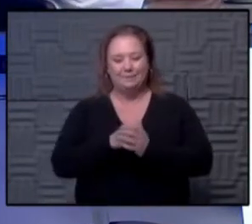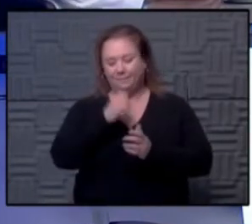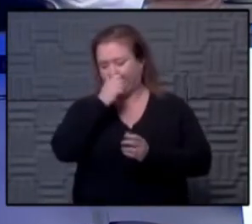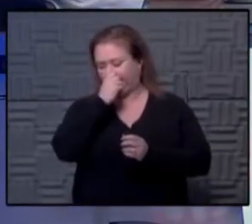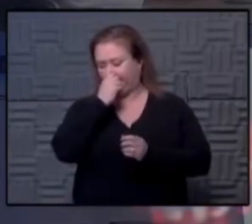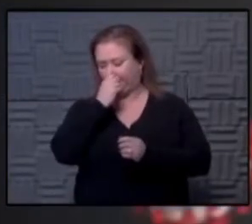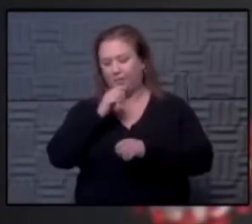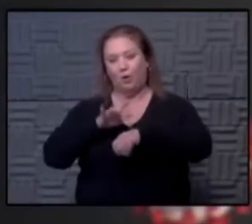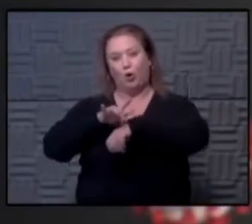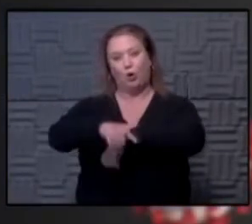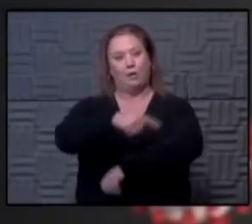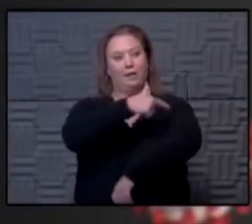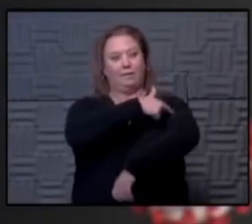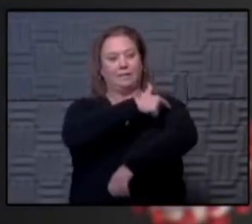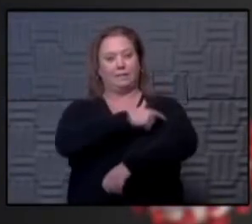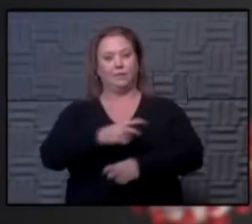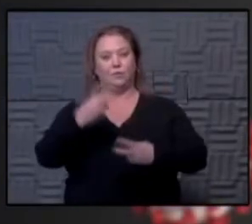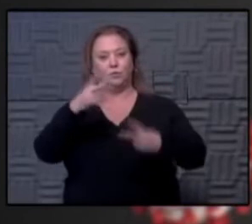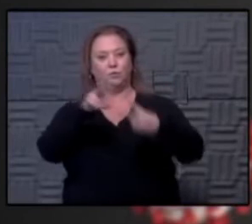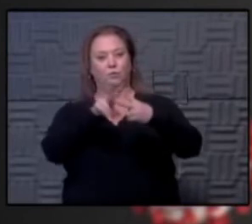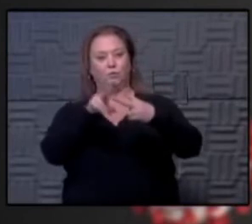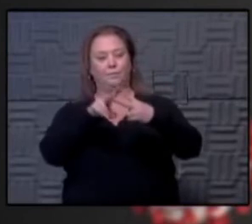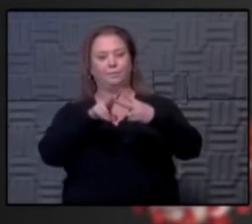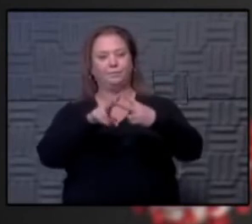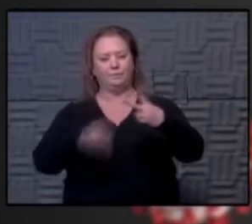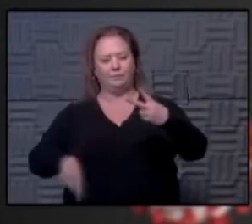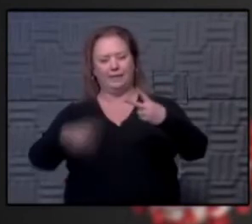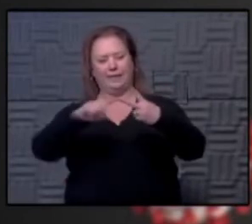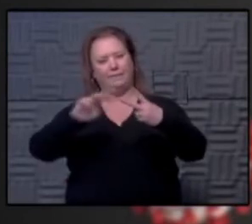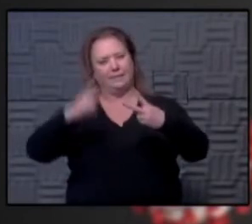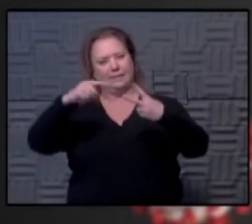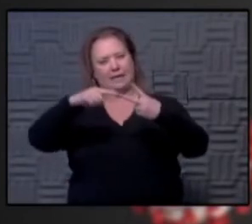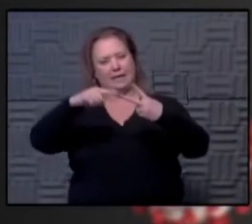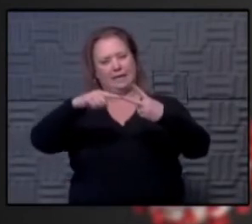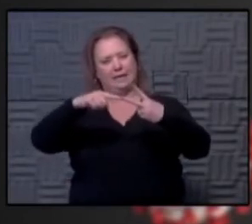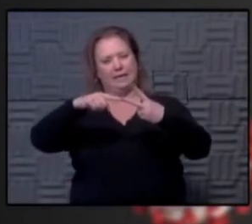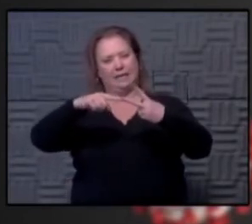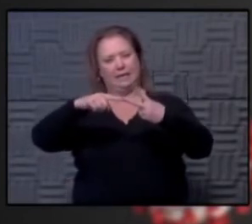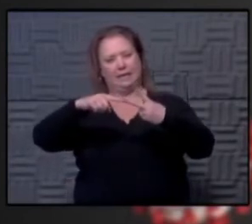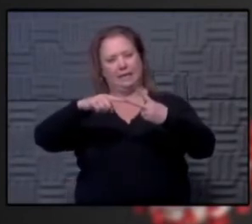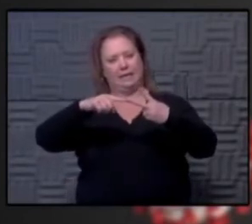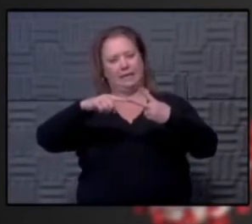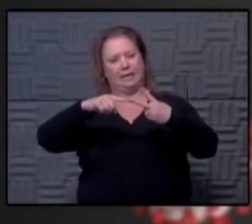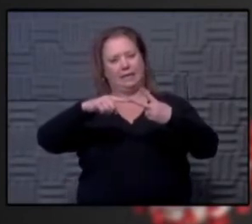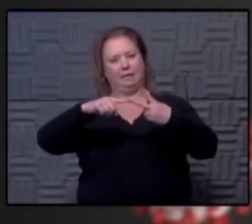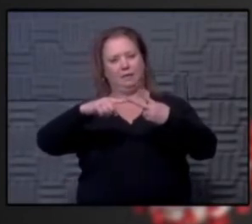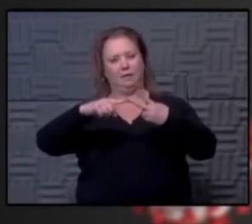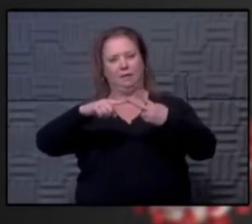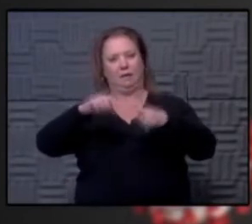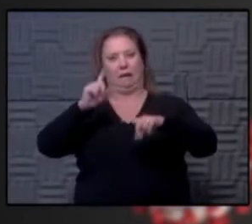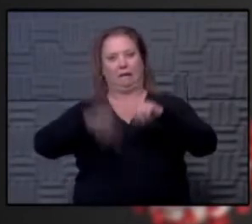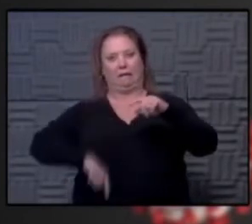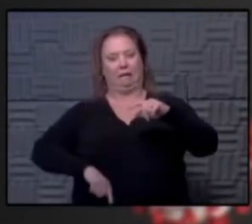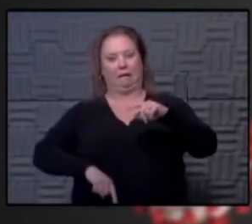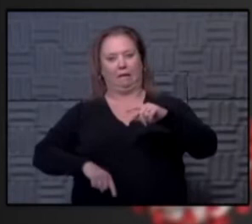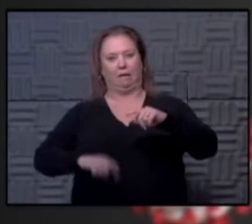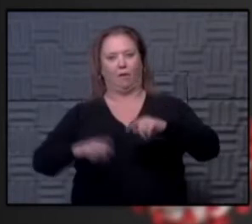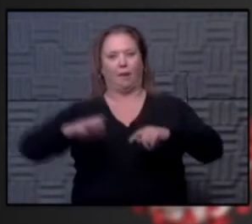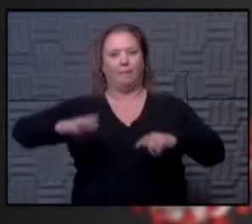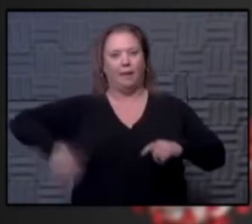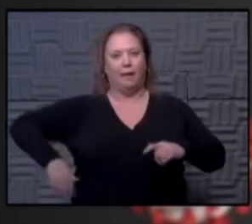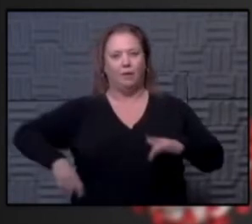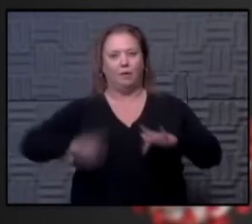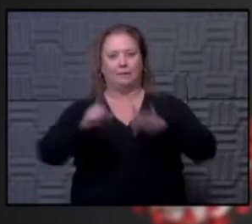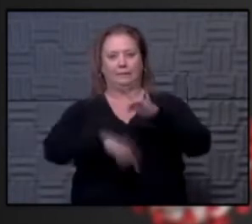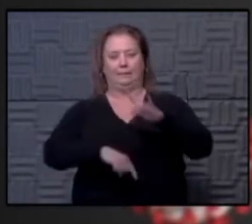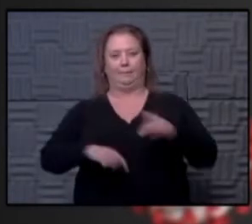early vaccines require 2 shots. What happens at the second dose on that due date that I don't do it, or I'm late, or I skip it